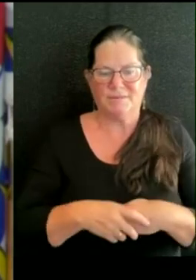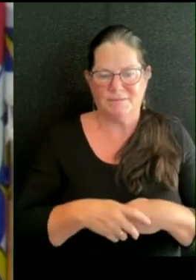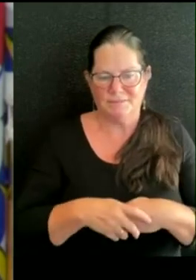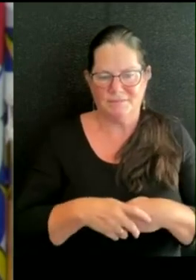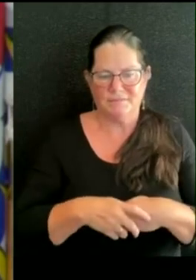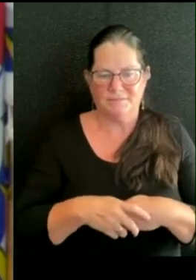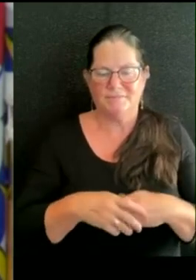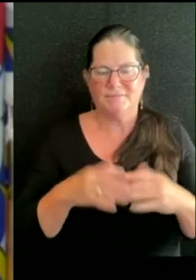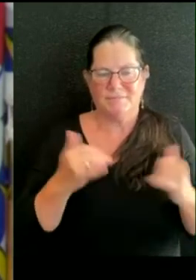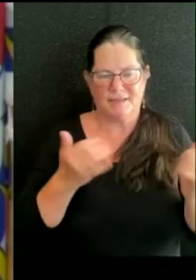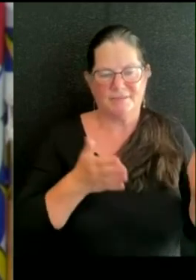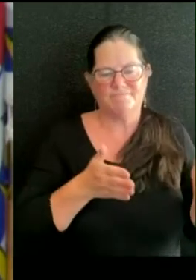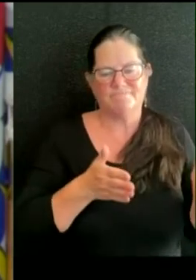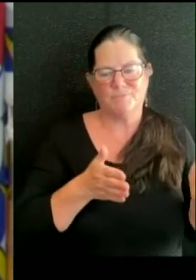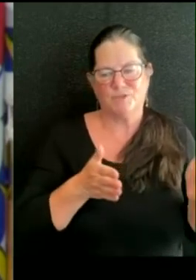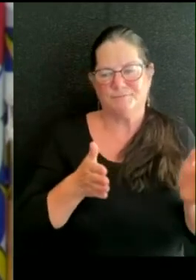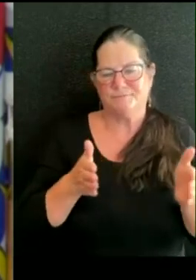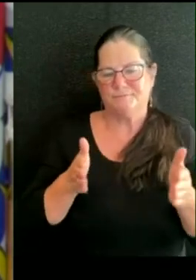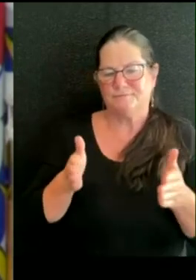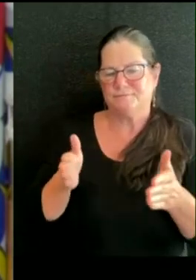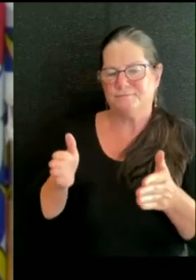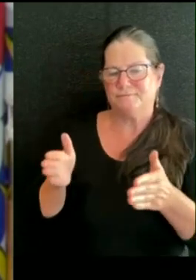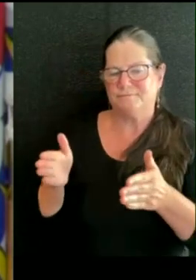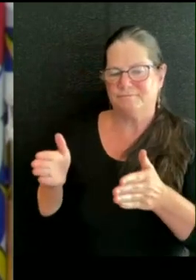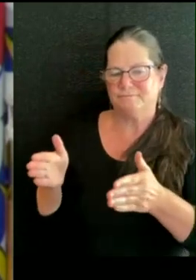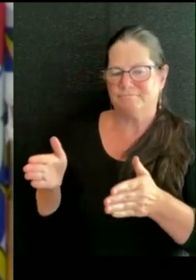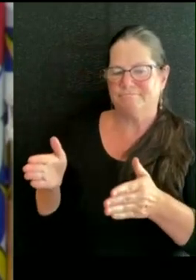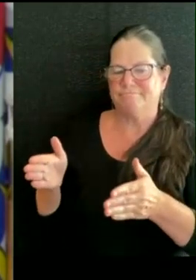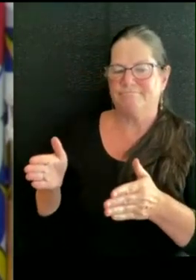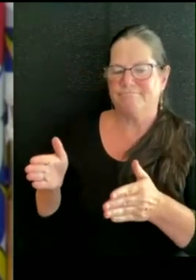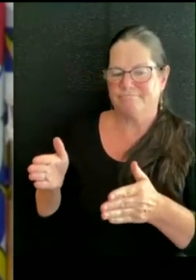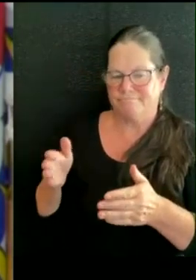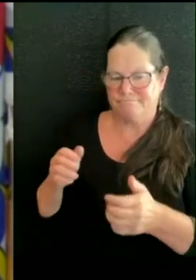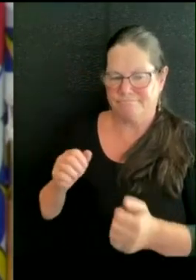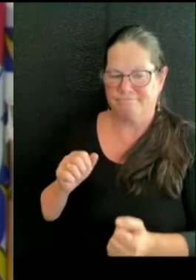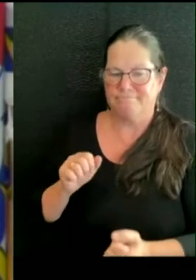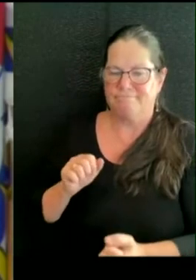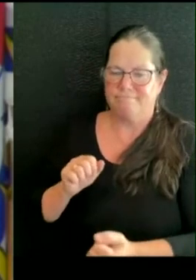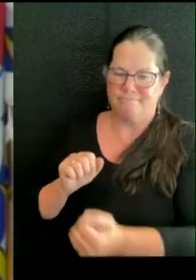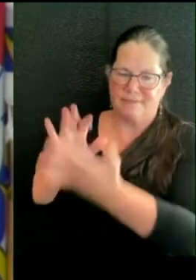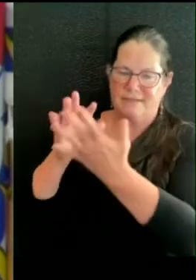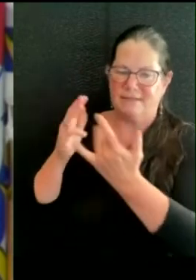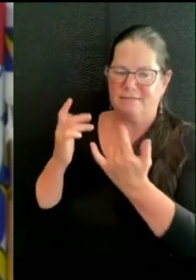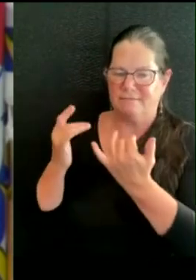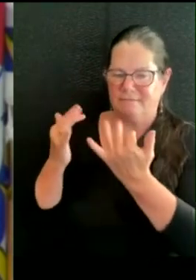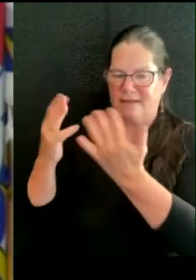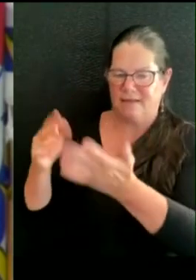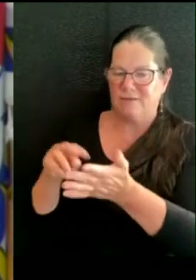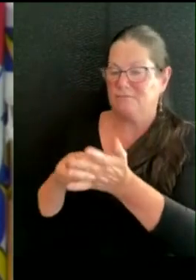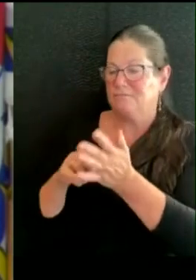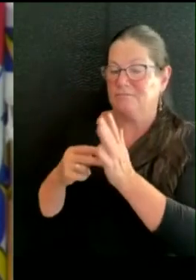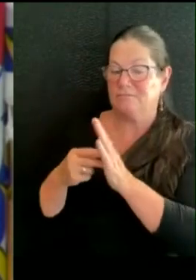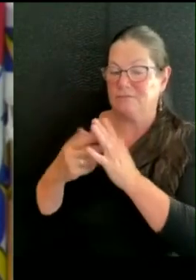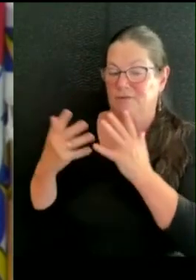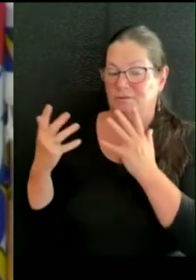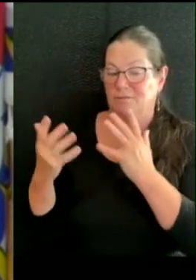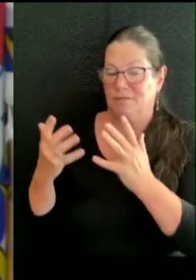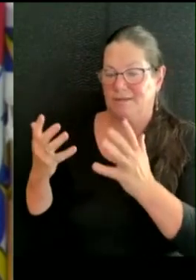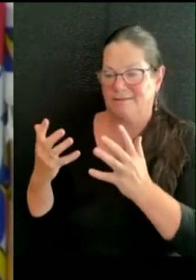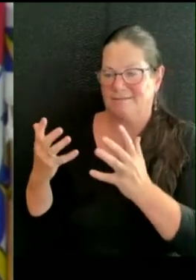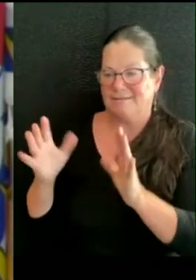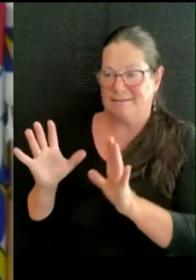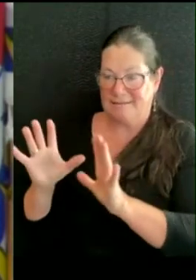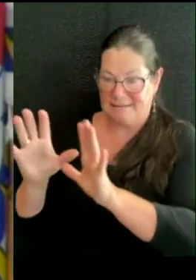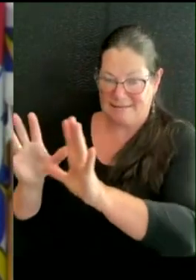daily ever since the crisis began. We can tell you close to 200 different properties have been significantly damaged. More